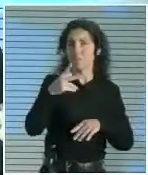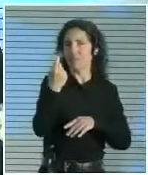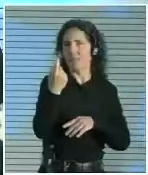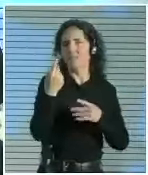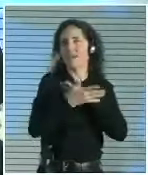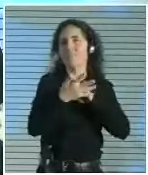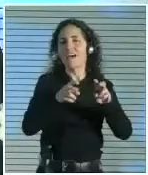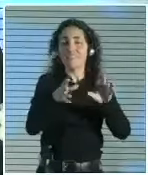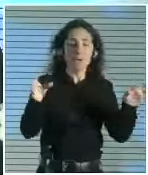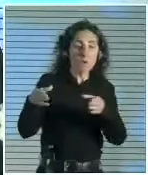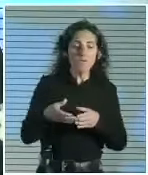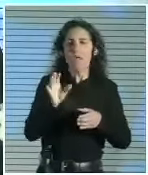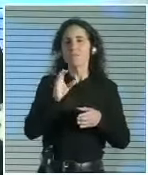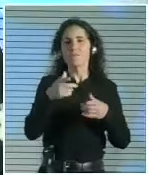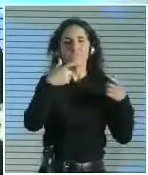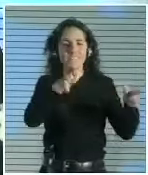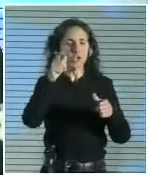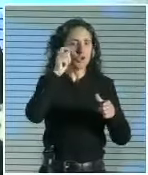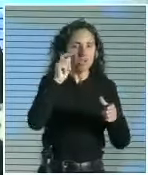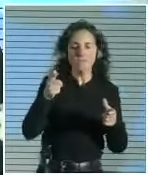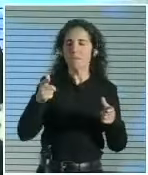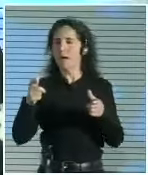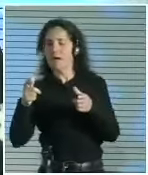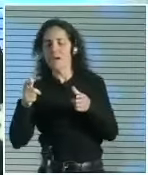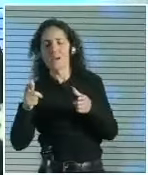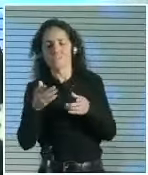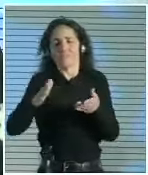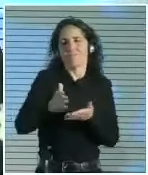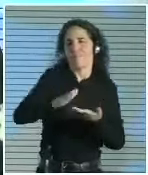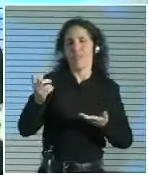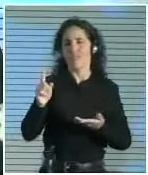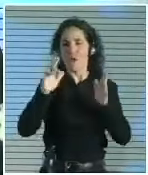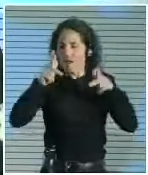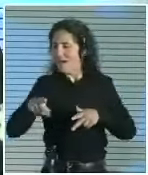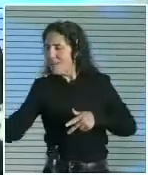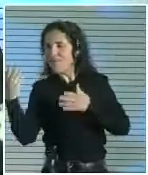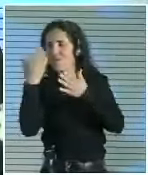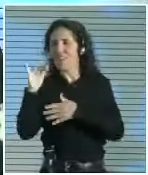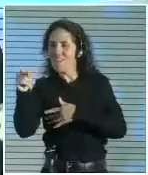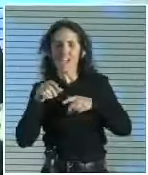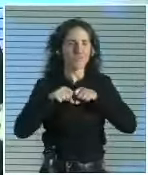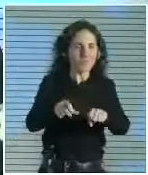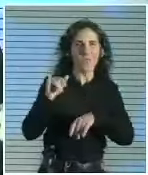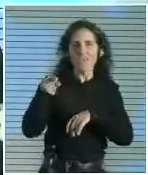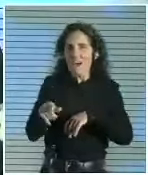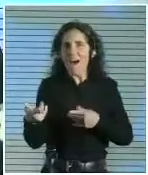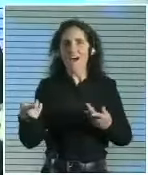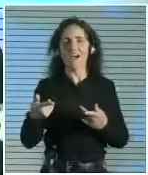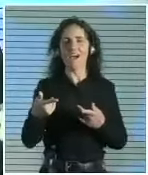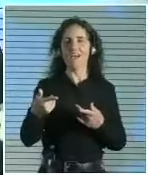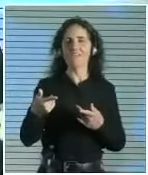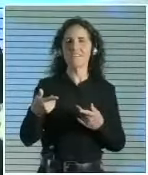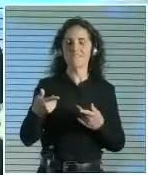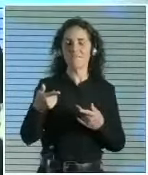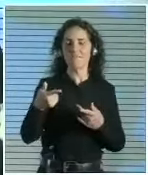isolation. We've discussed this several times today. Next to a hotel is a school, is a supermarket, and is the place where people were born